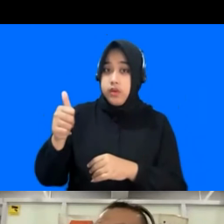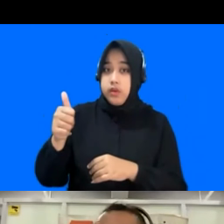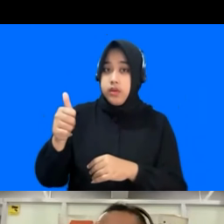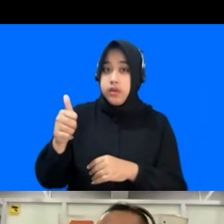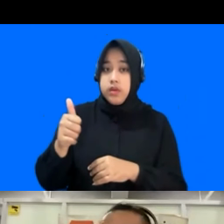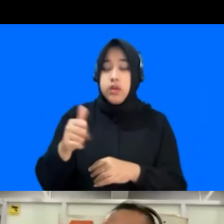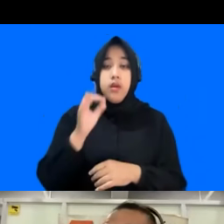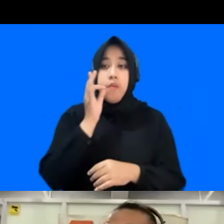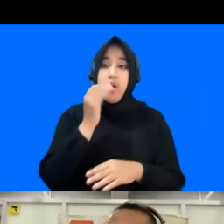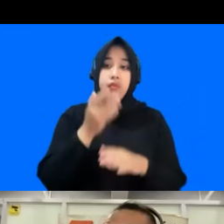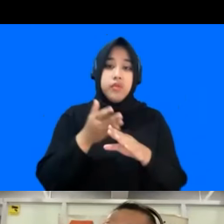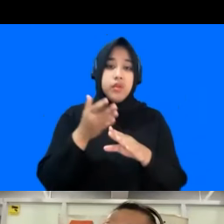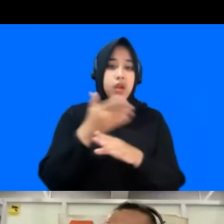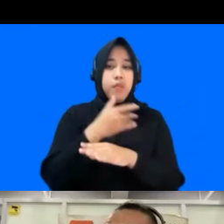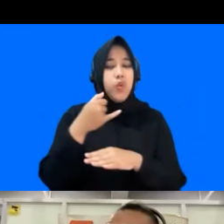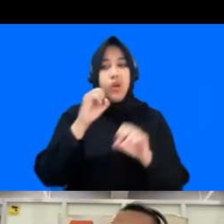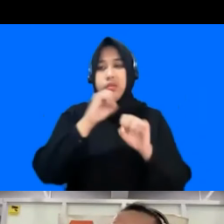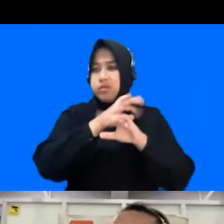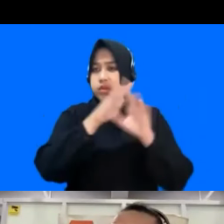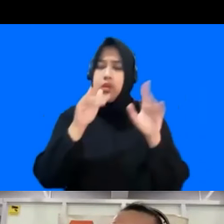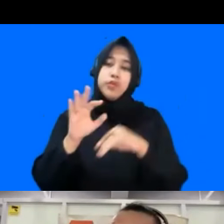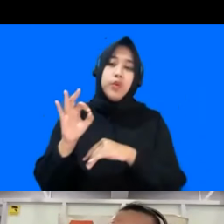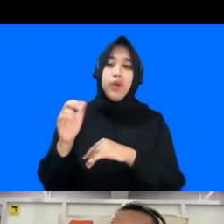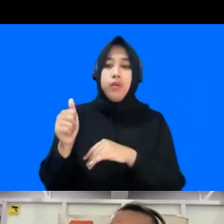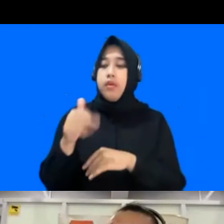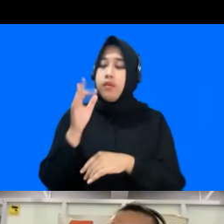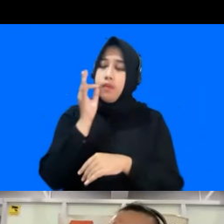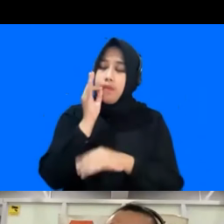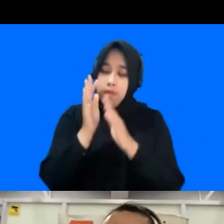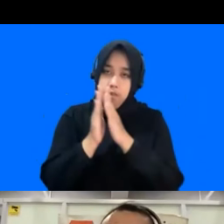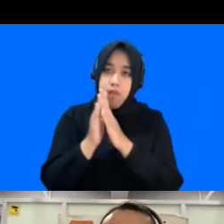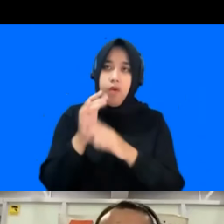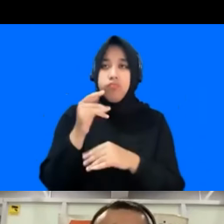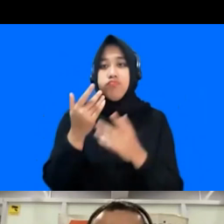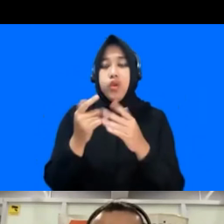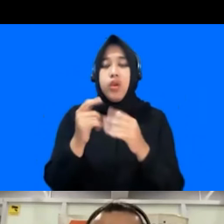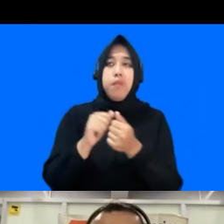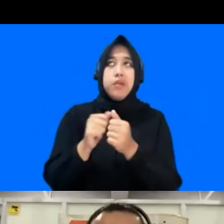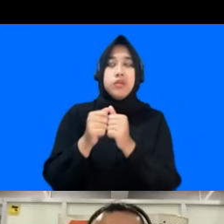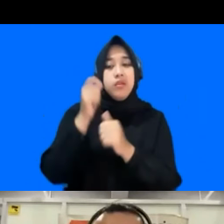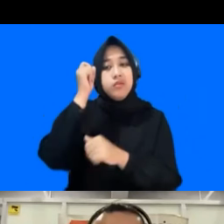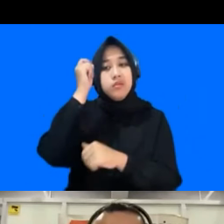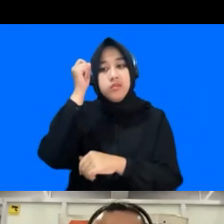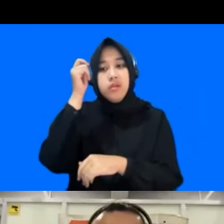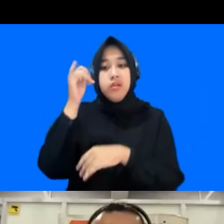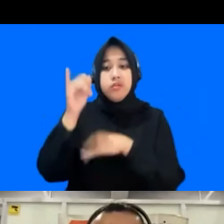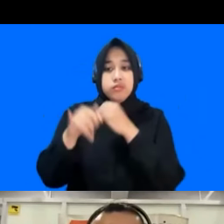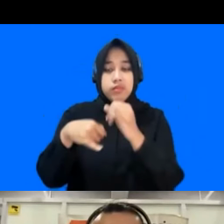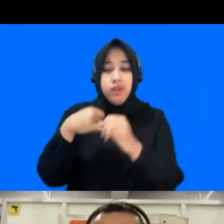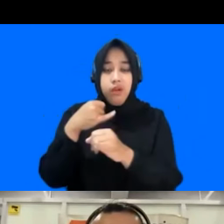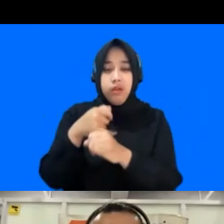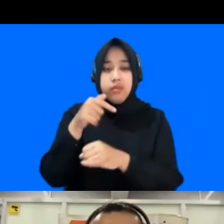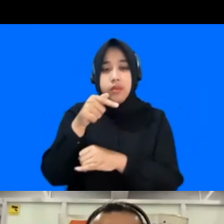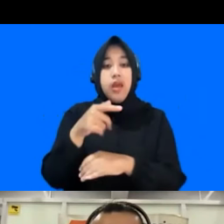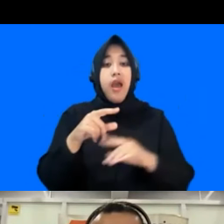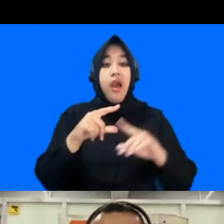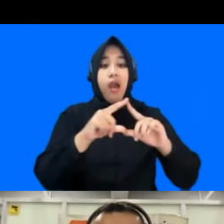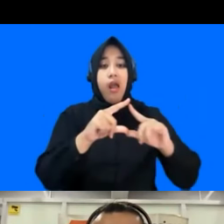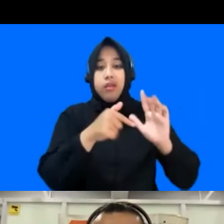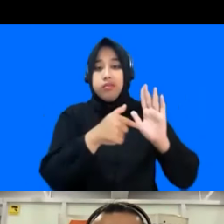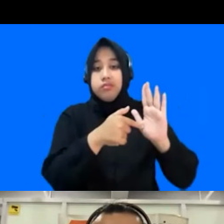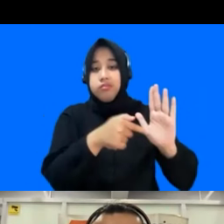Oh, okay. Connection issues. So sorry about that. All right. So this is a particular device that was created for persons with